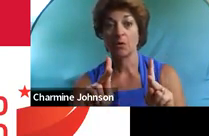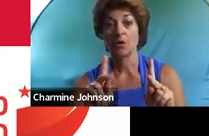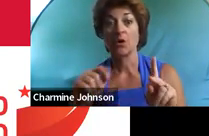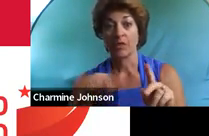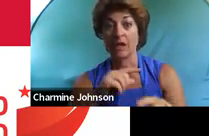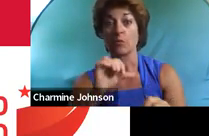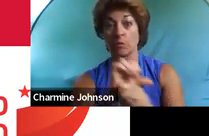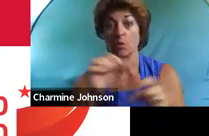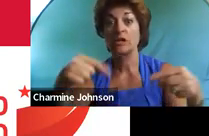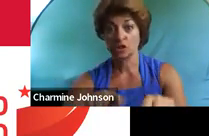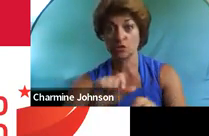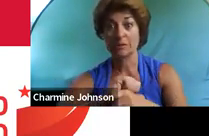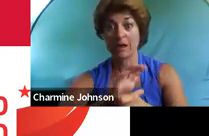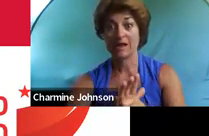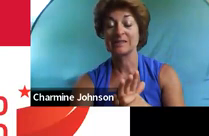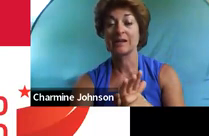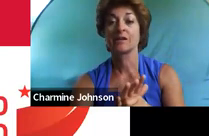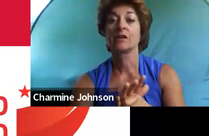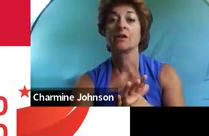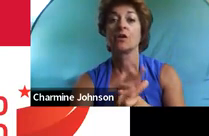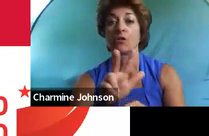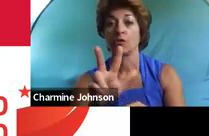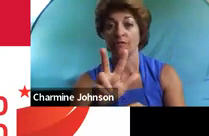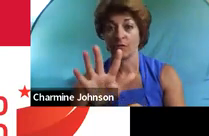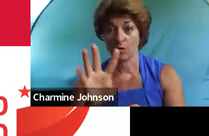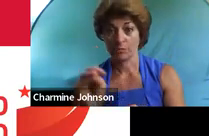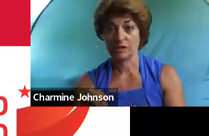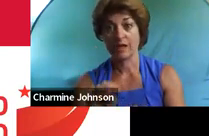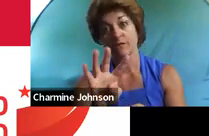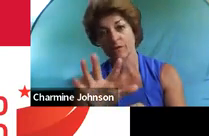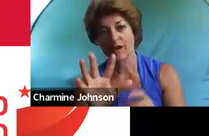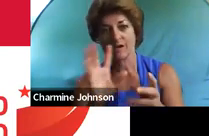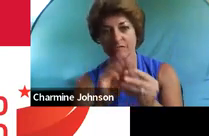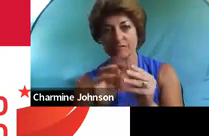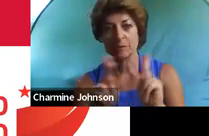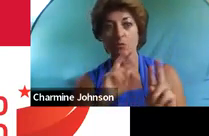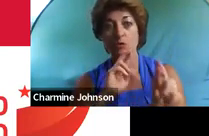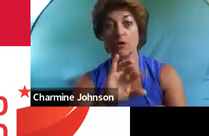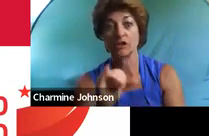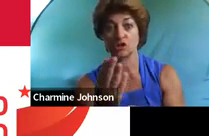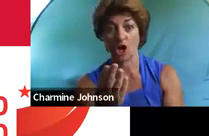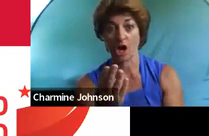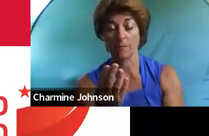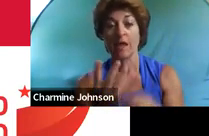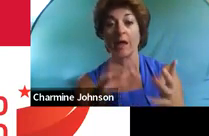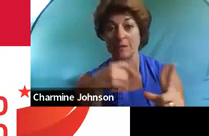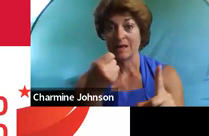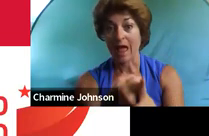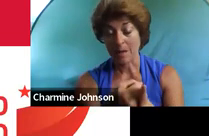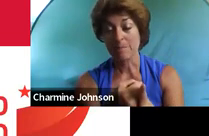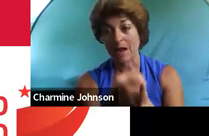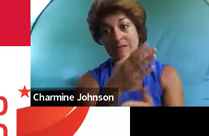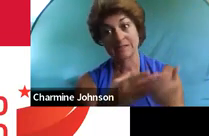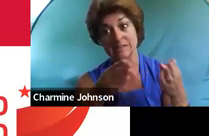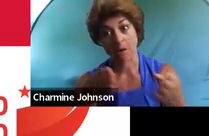employed during the pandemic, or 34% of which, 45 people reported that their jobs had been impacted in some